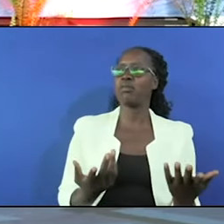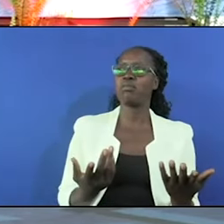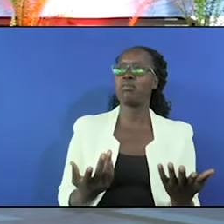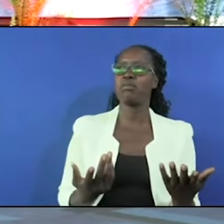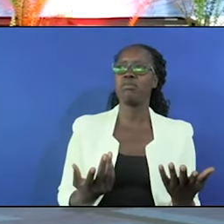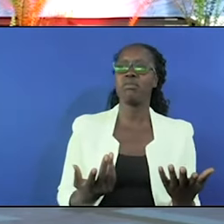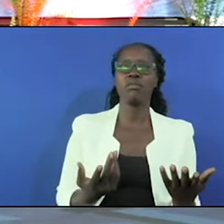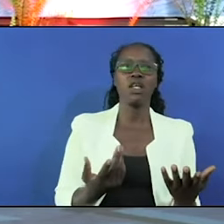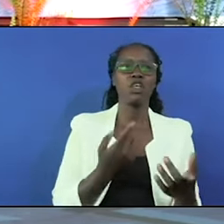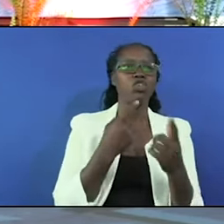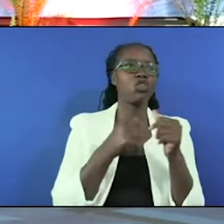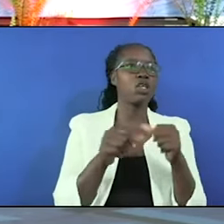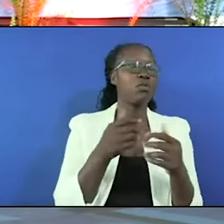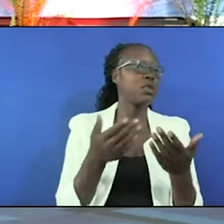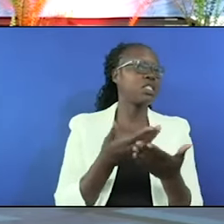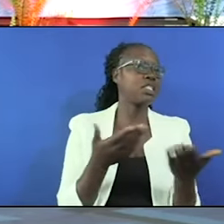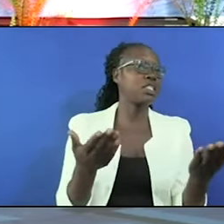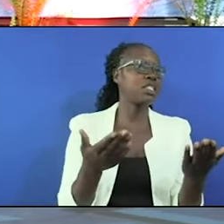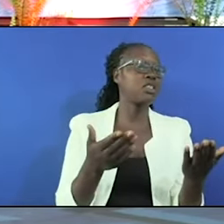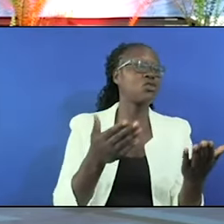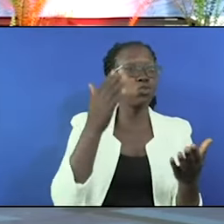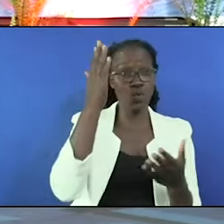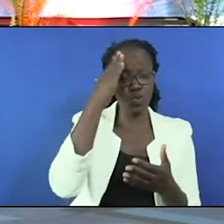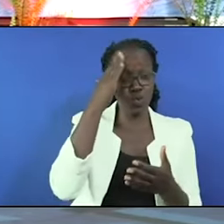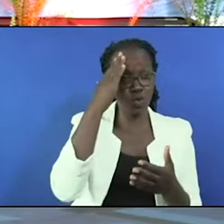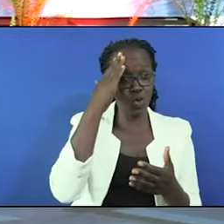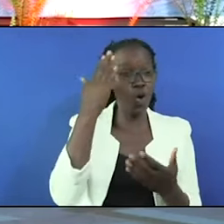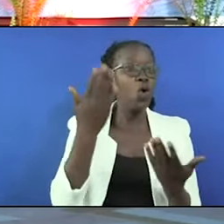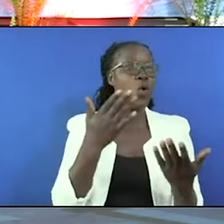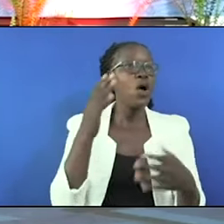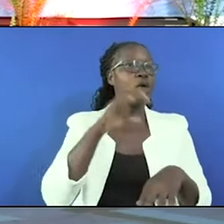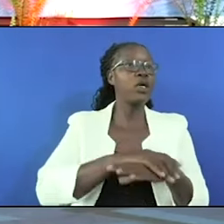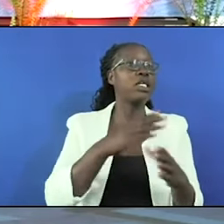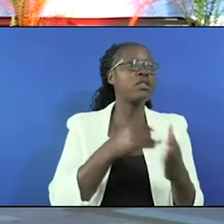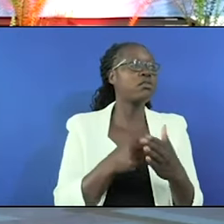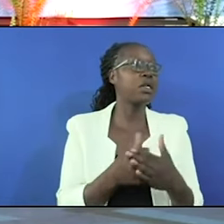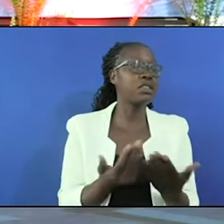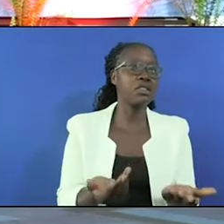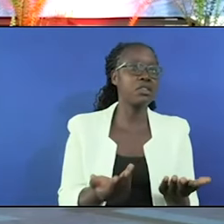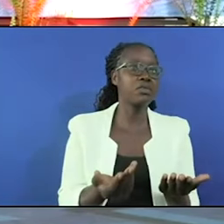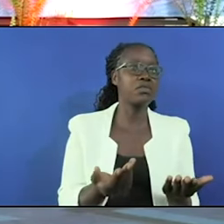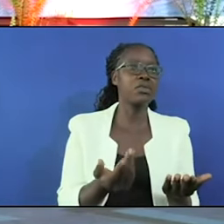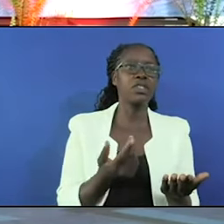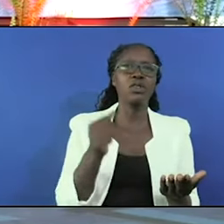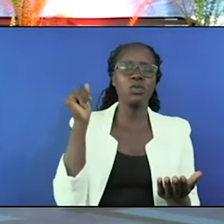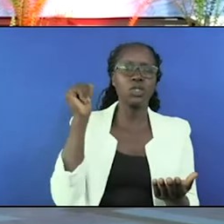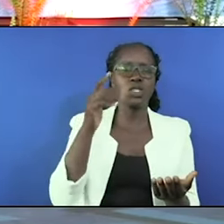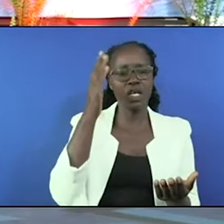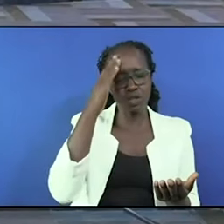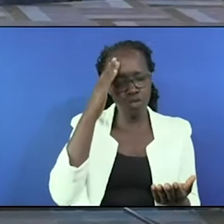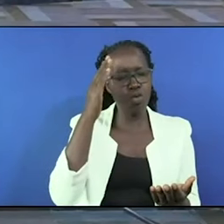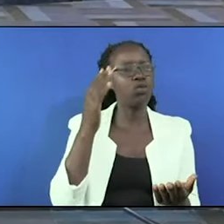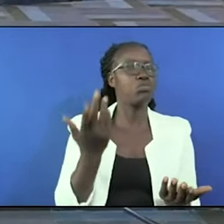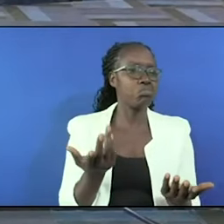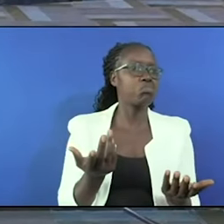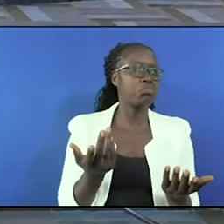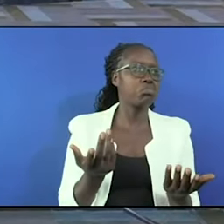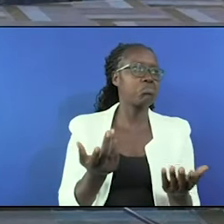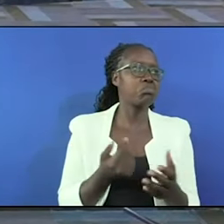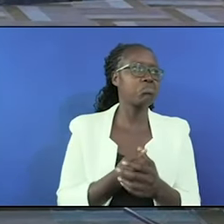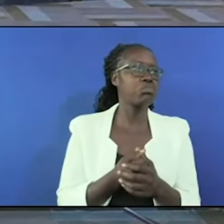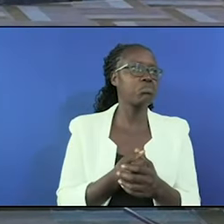you talking about those things. We will know where you take your money. We shall know in the afternoon.